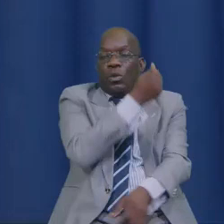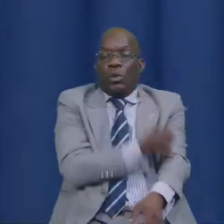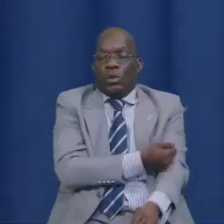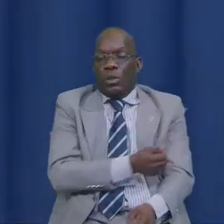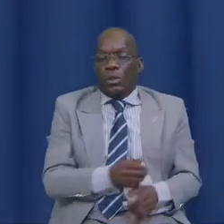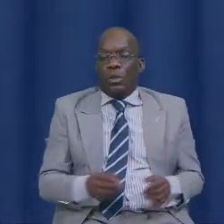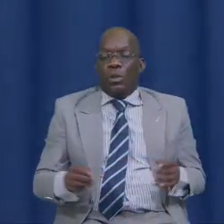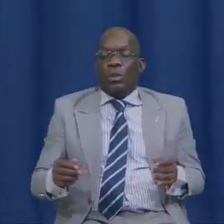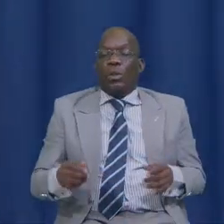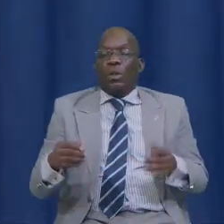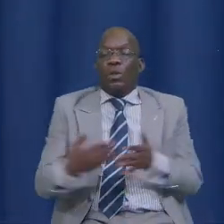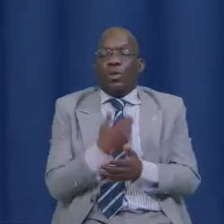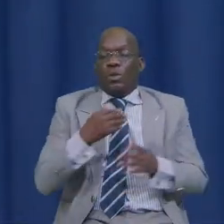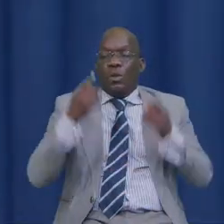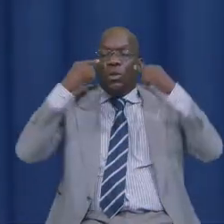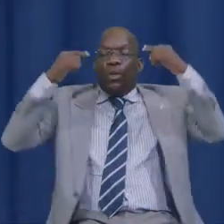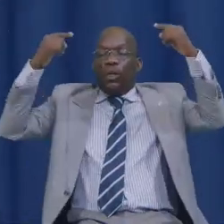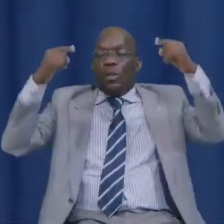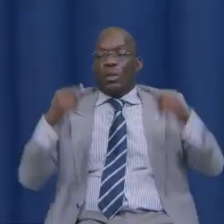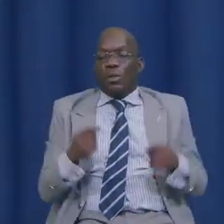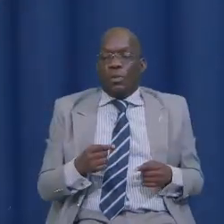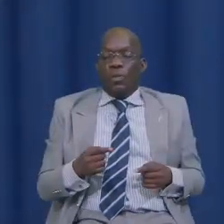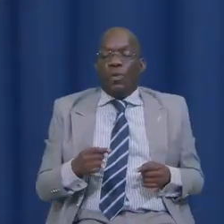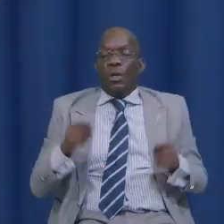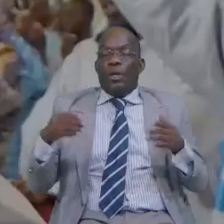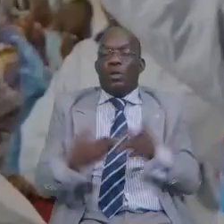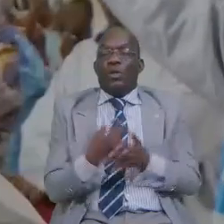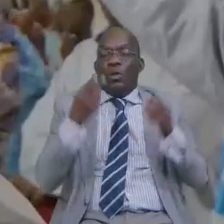new success, new victory.